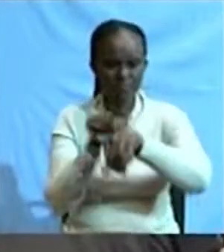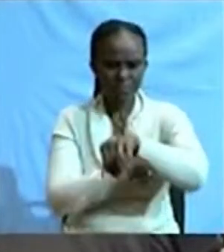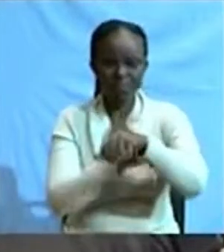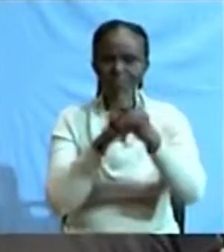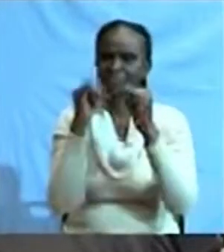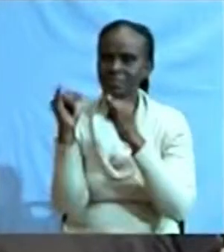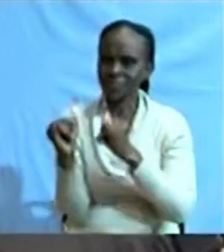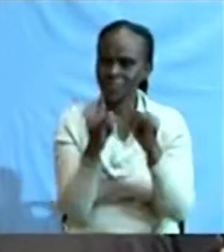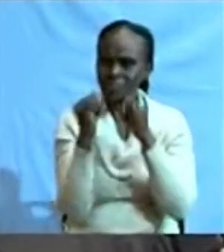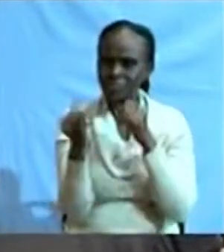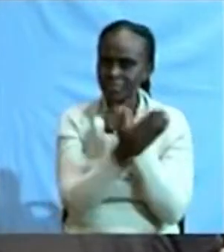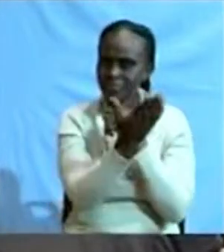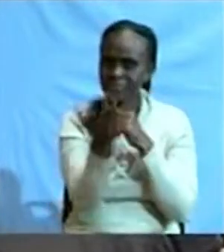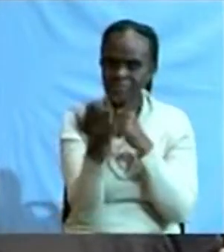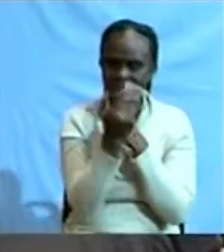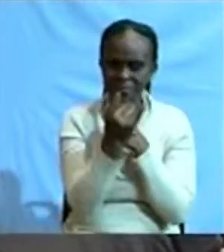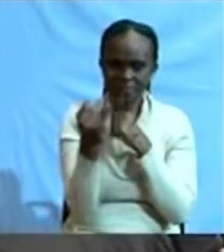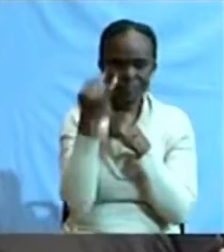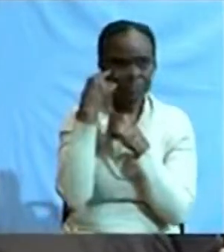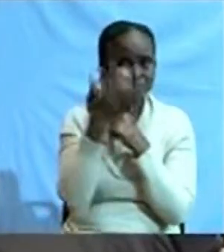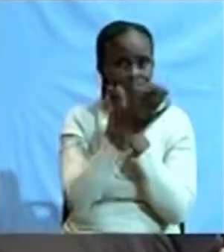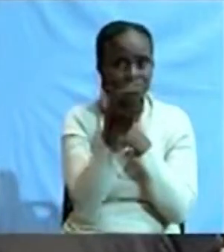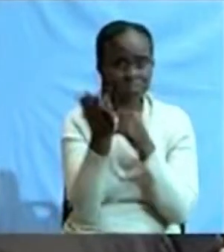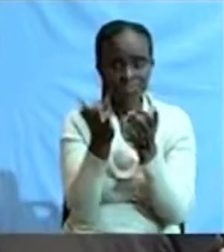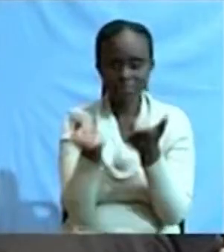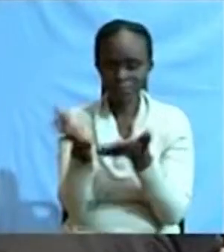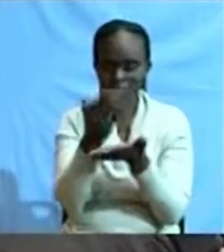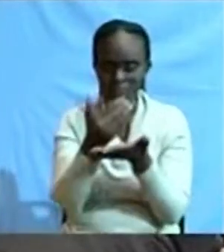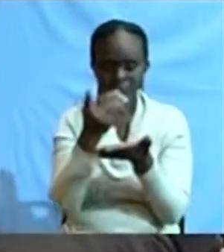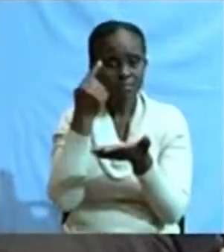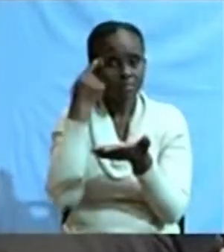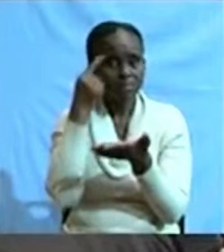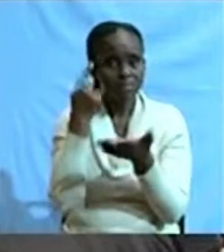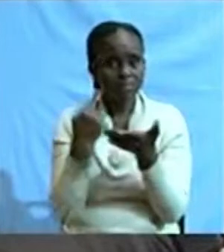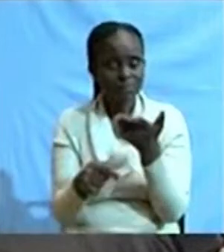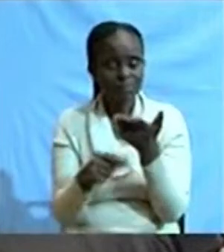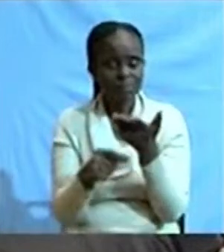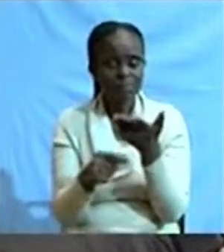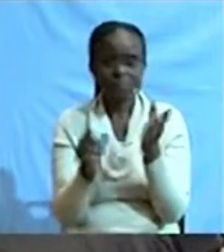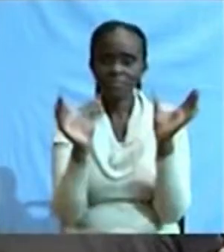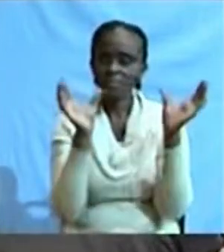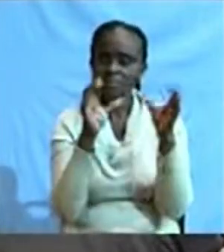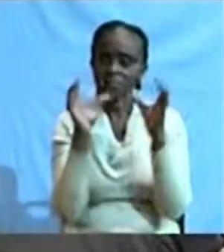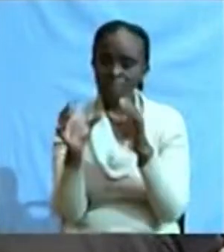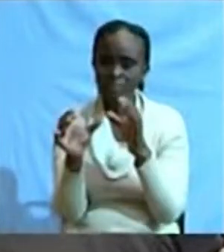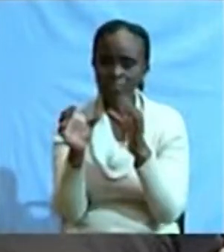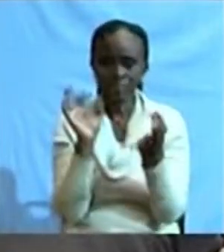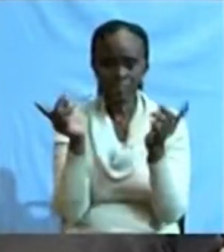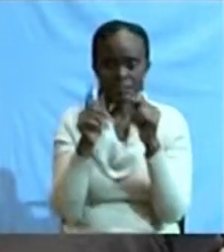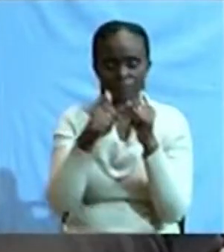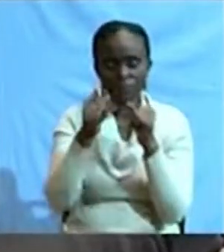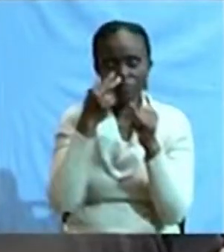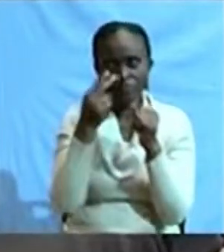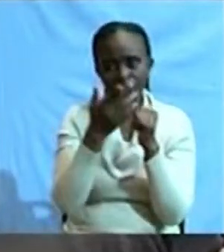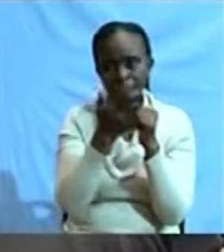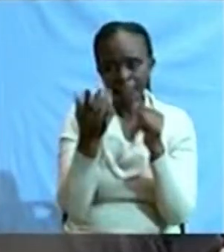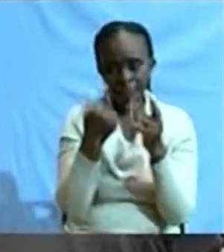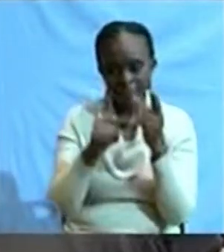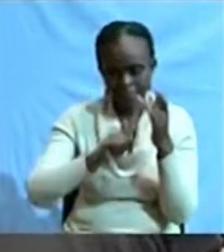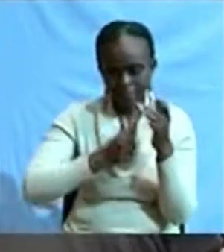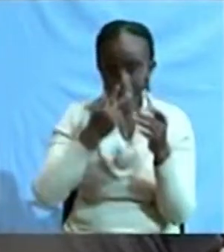implement these issues for you to collect what is due to the council? If you look at what we're looking